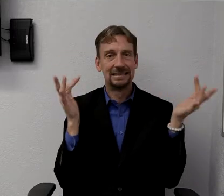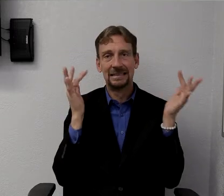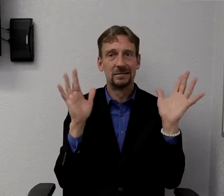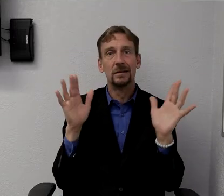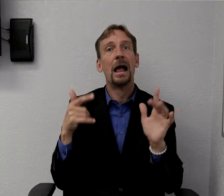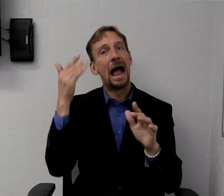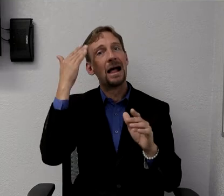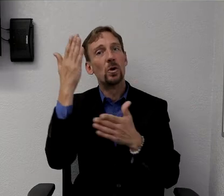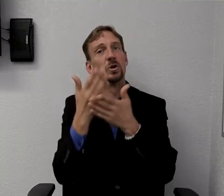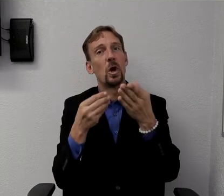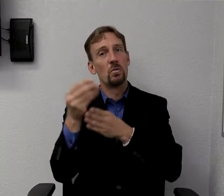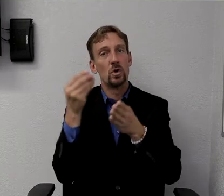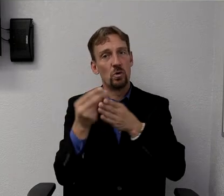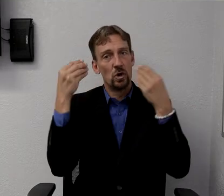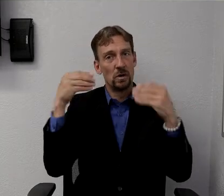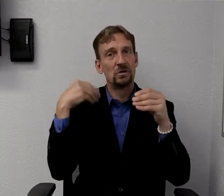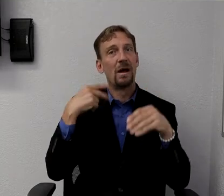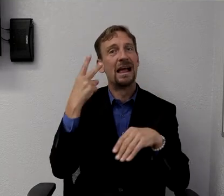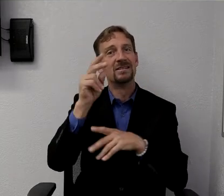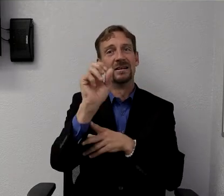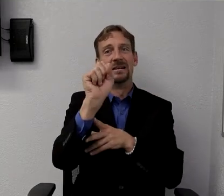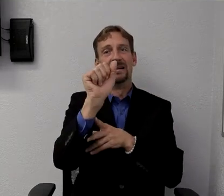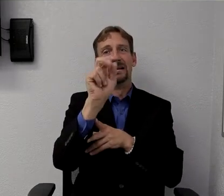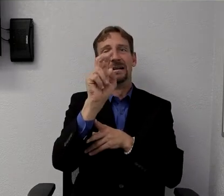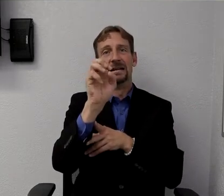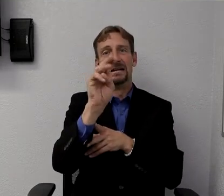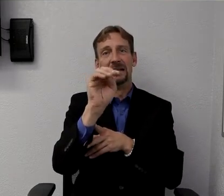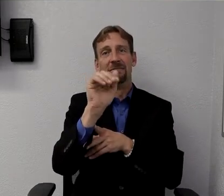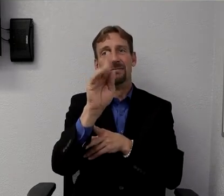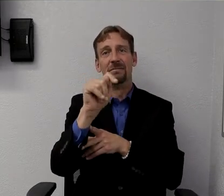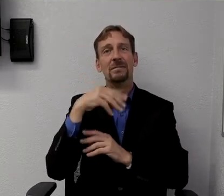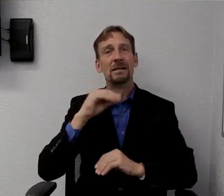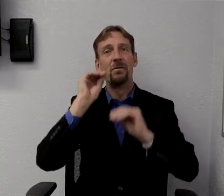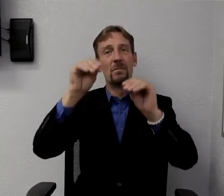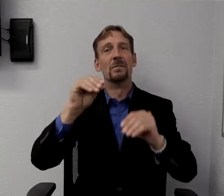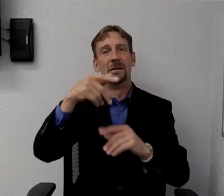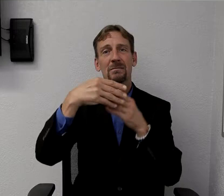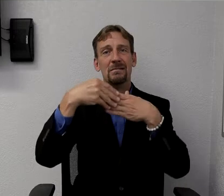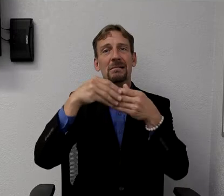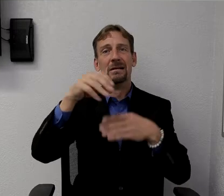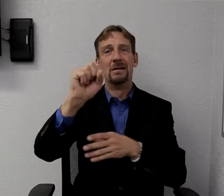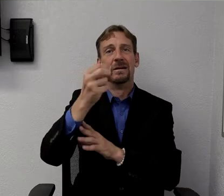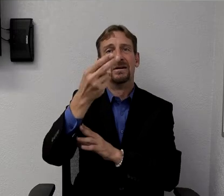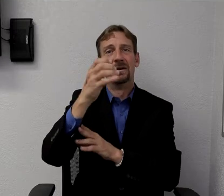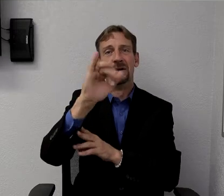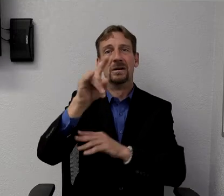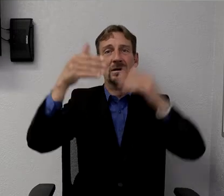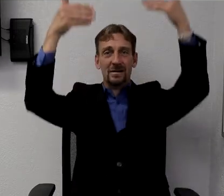Mart the other day, that they now have placed plastic shields up between the customer and the